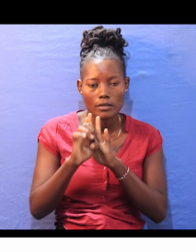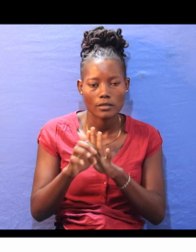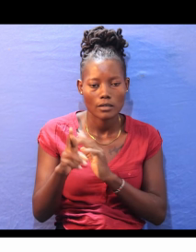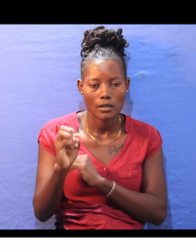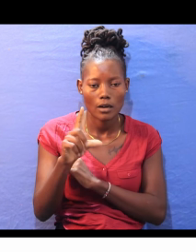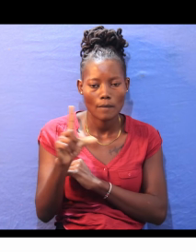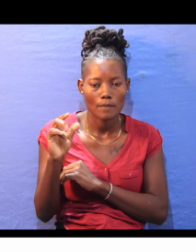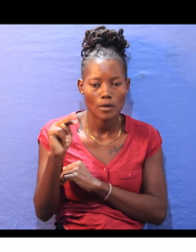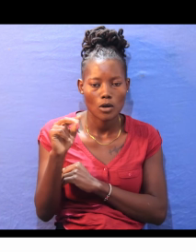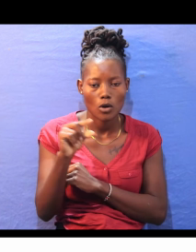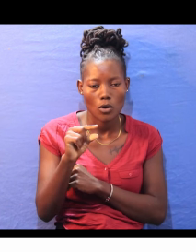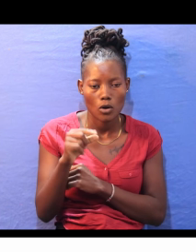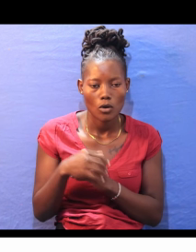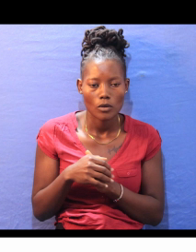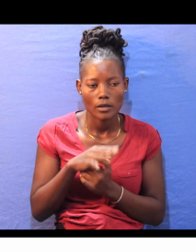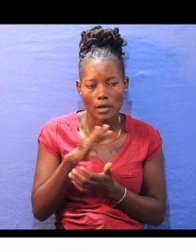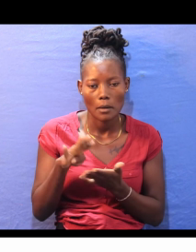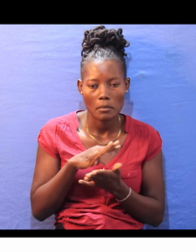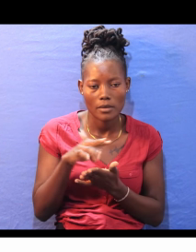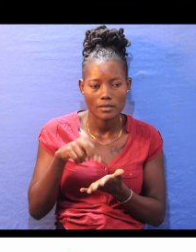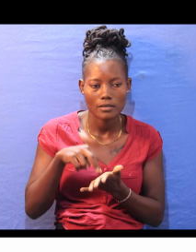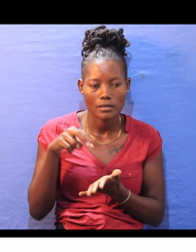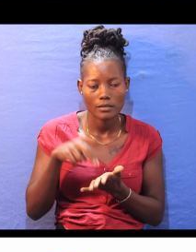throwing, basic jumping.